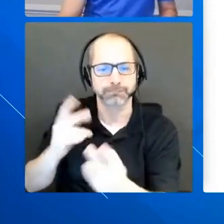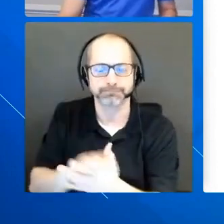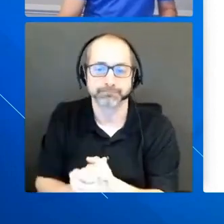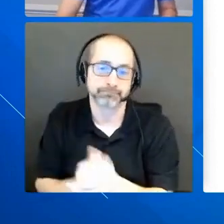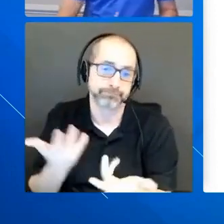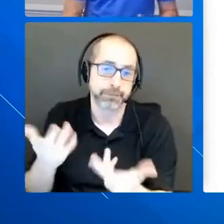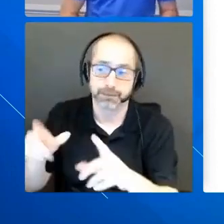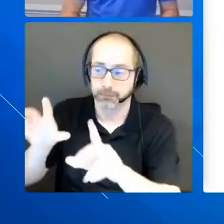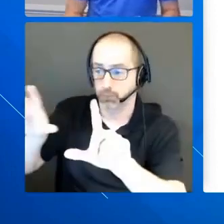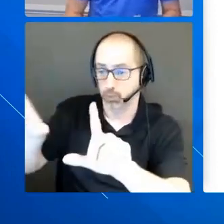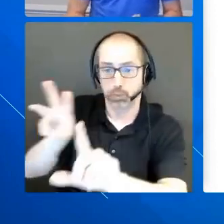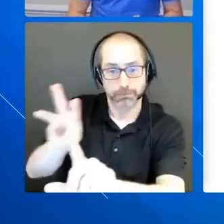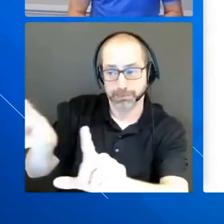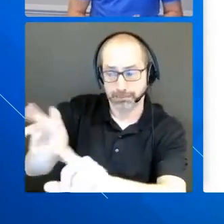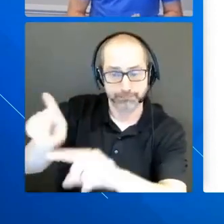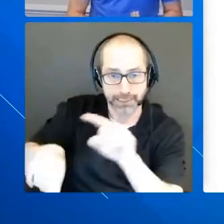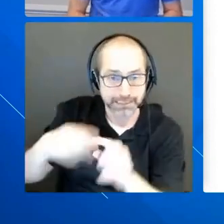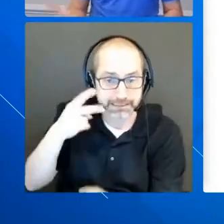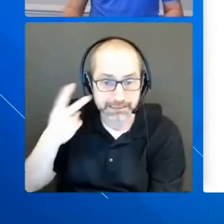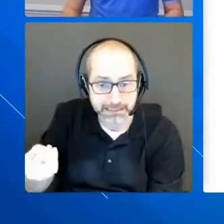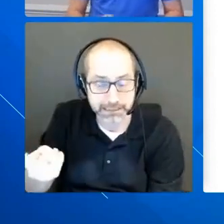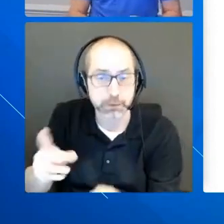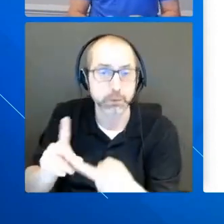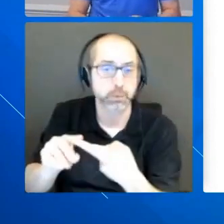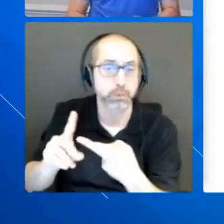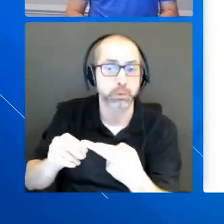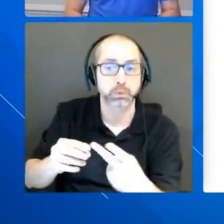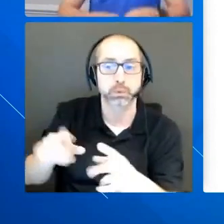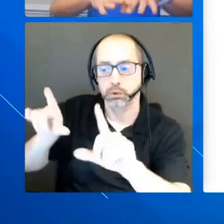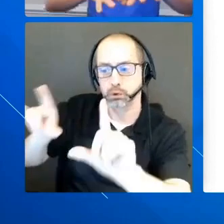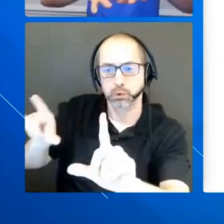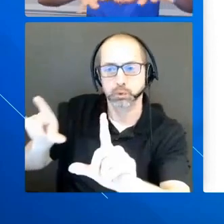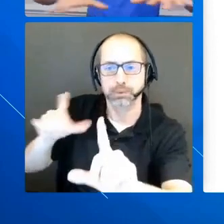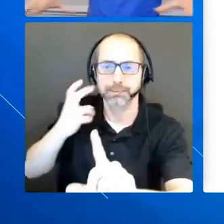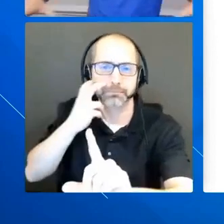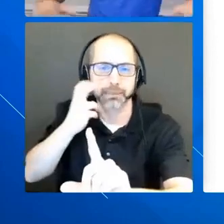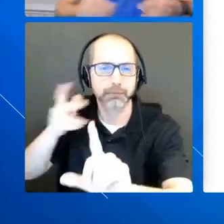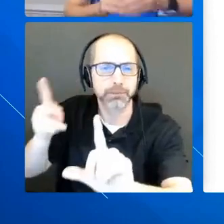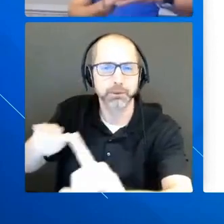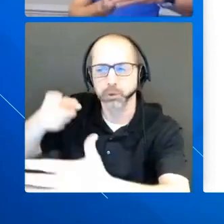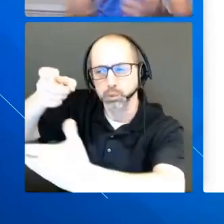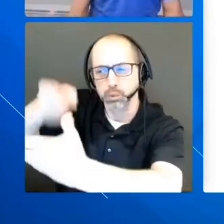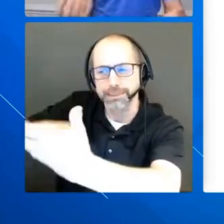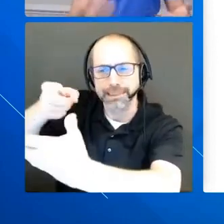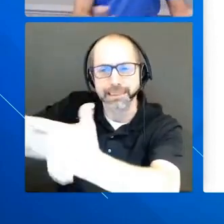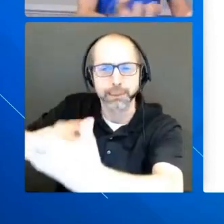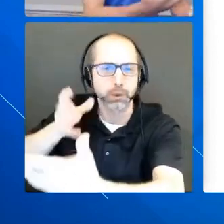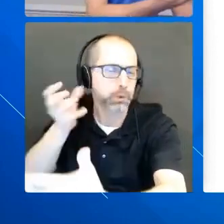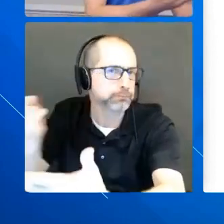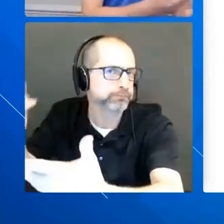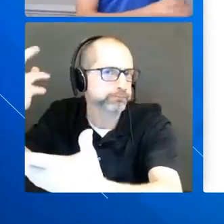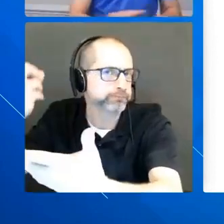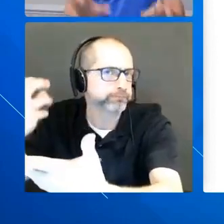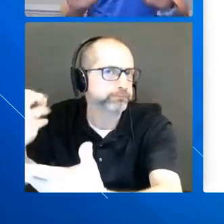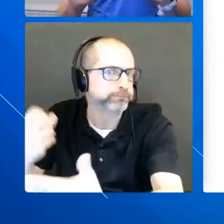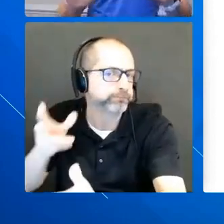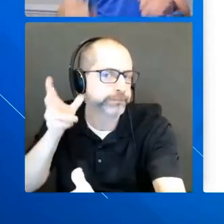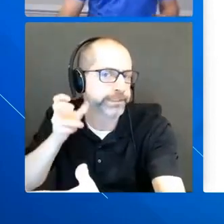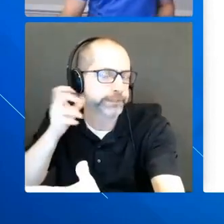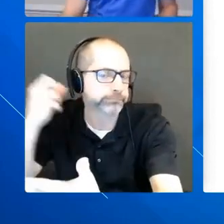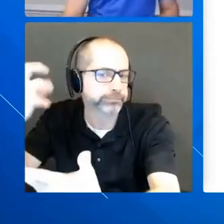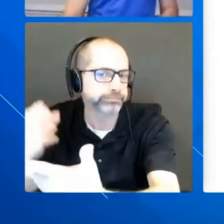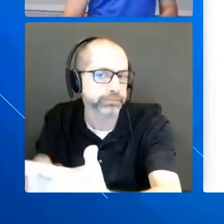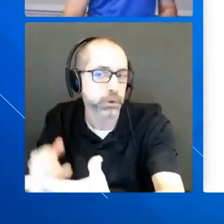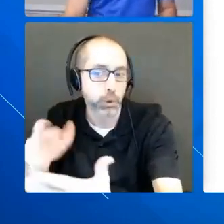content, so I use a screen reader or what's called a braille display. A braille display is a keyboard that refreshes a braille with